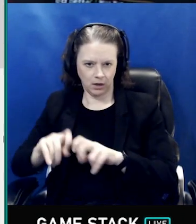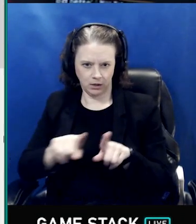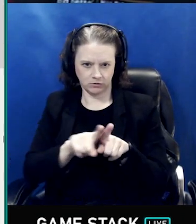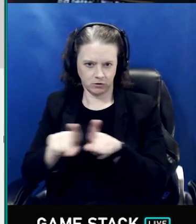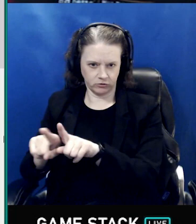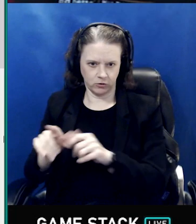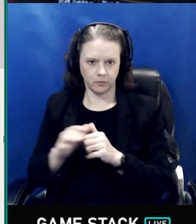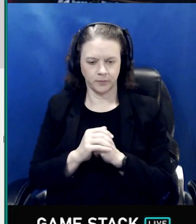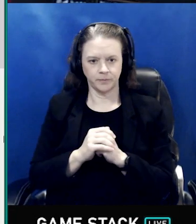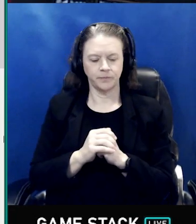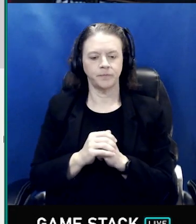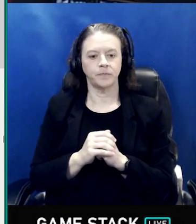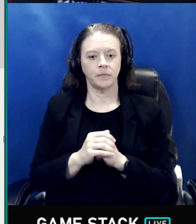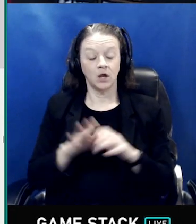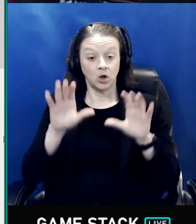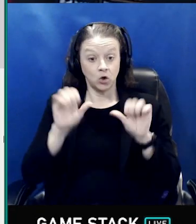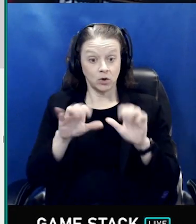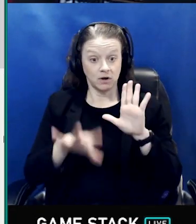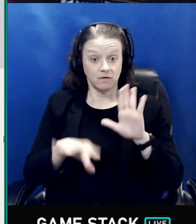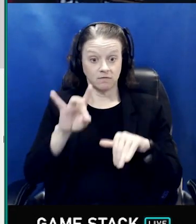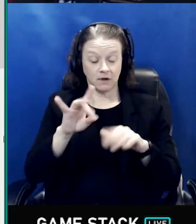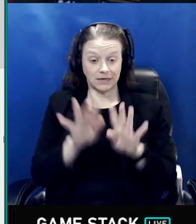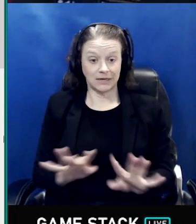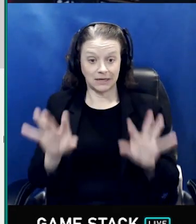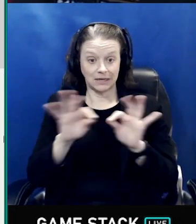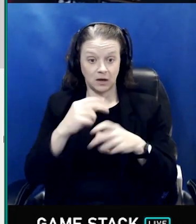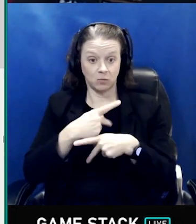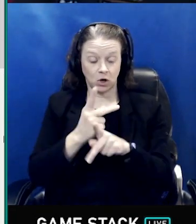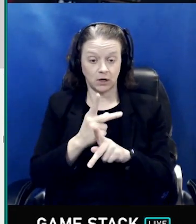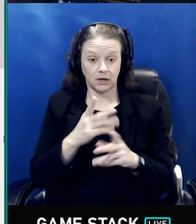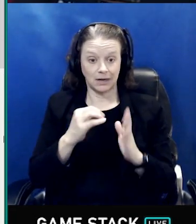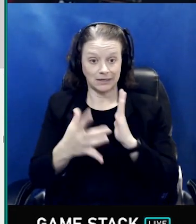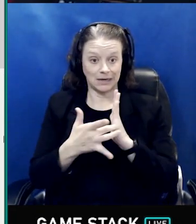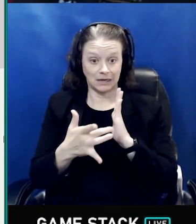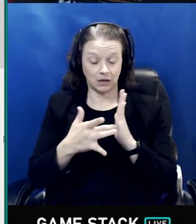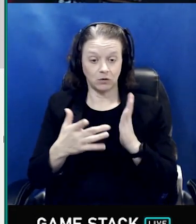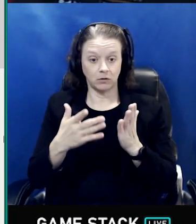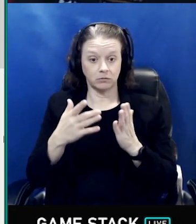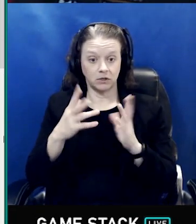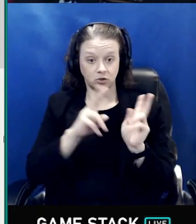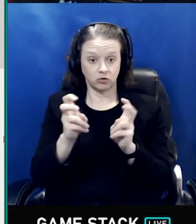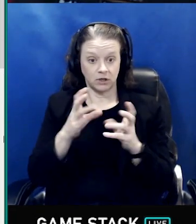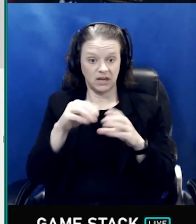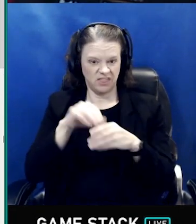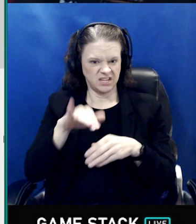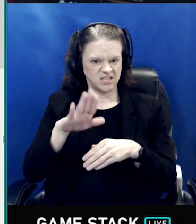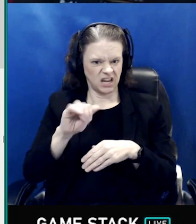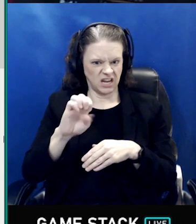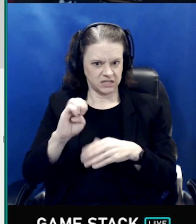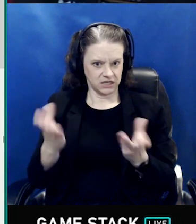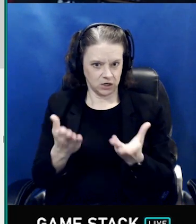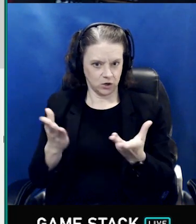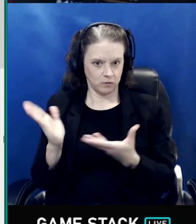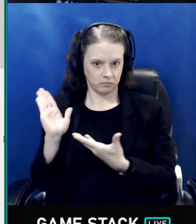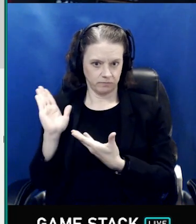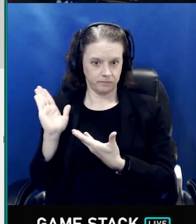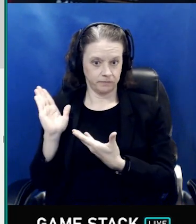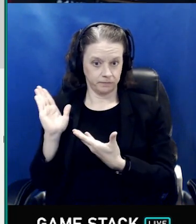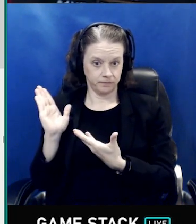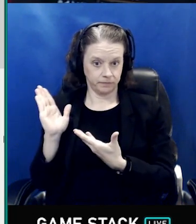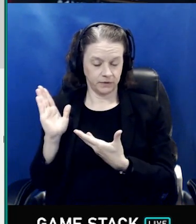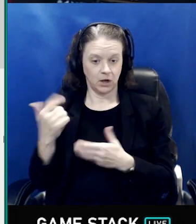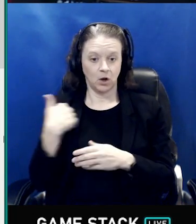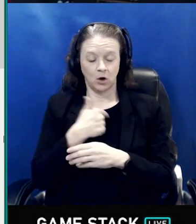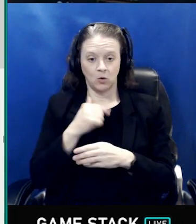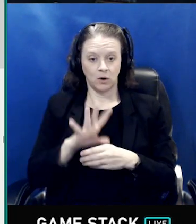You can find key product and technical requirements and details in here. As a next step, we are ingesting game logs